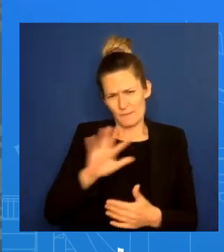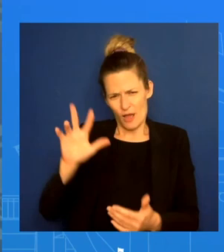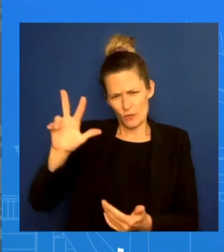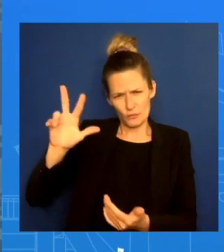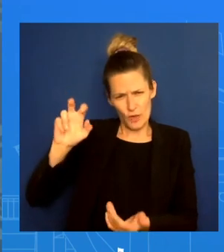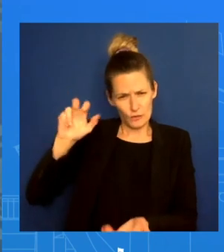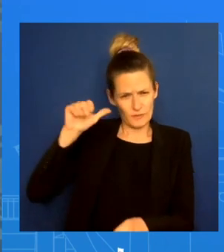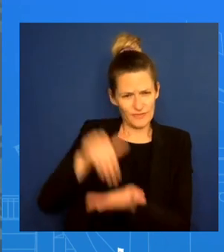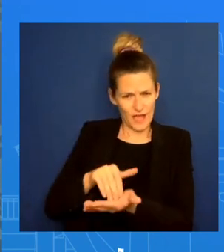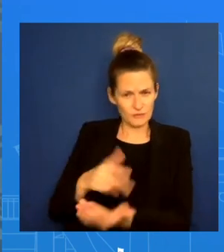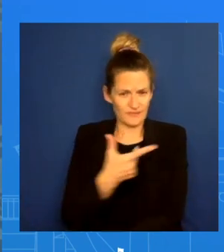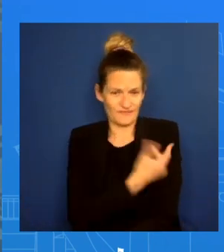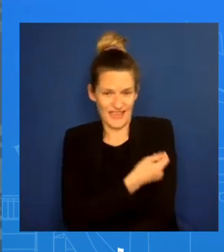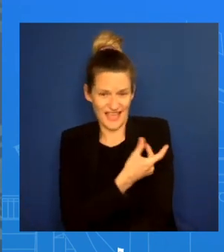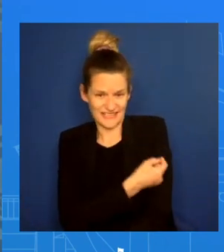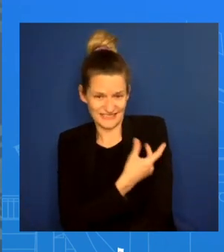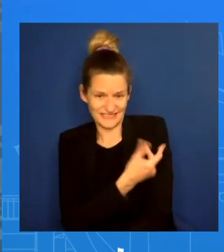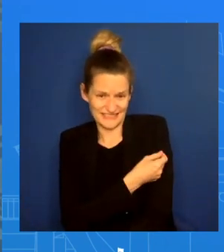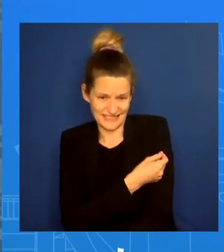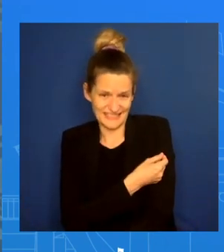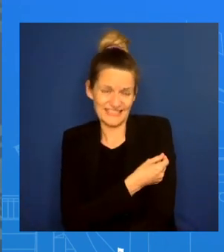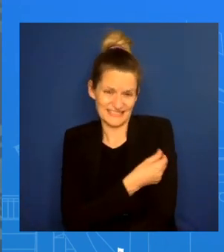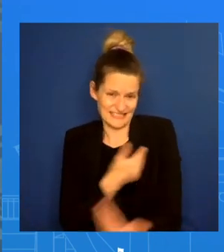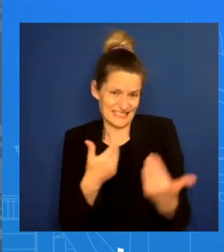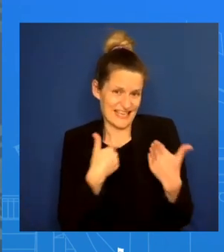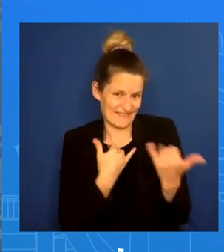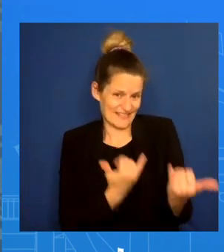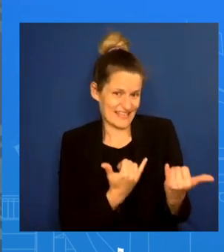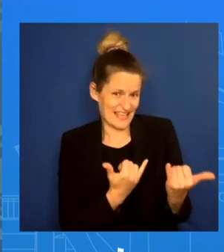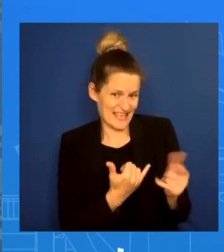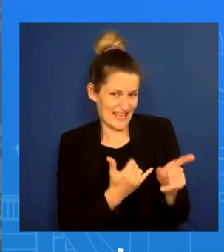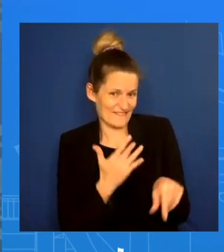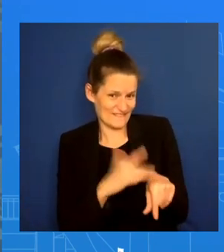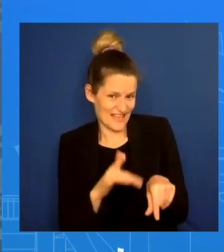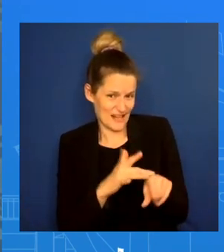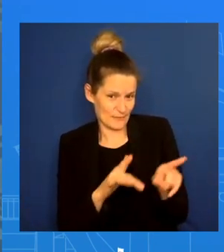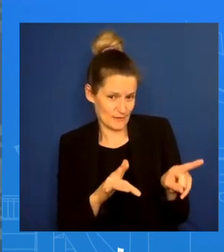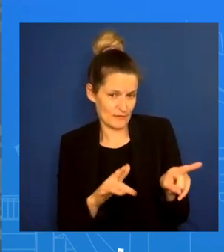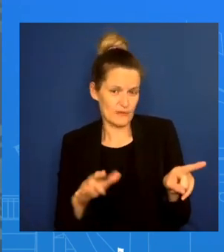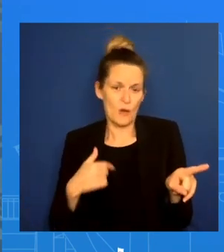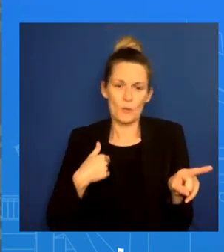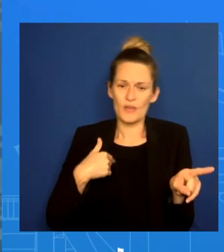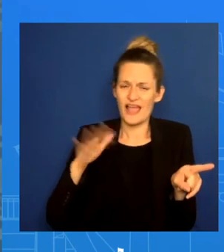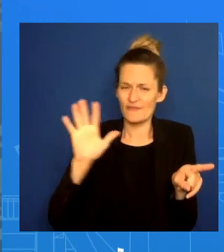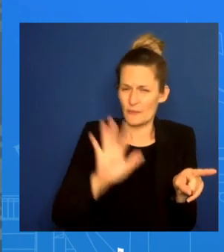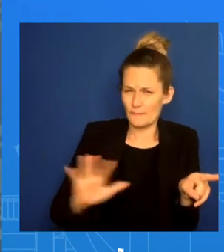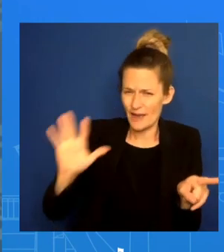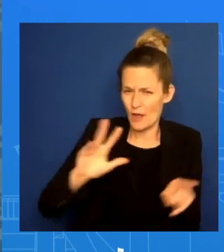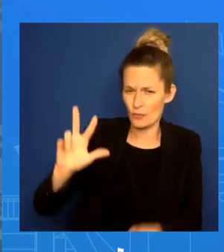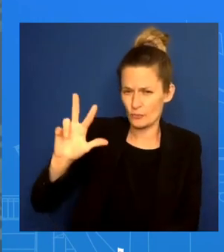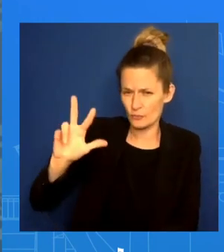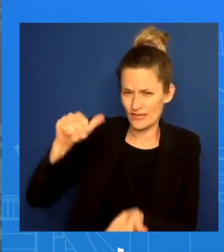there's about 3,000 cases, and so we expedited that. We ordered a production of